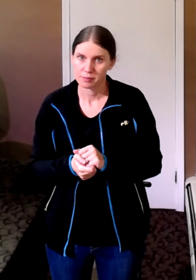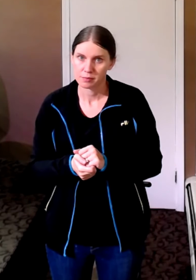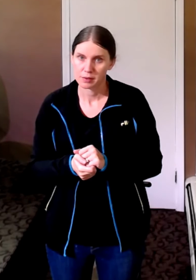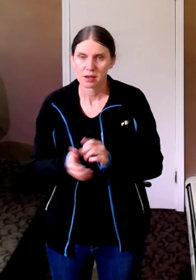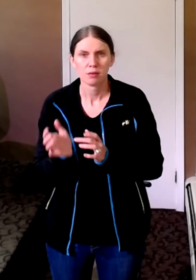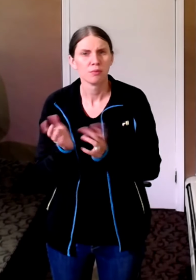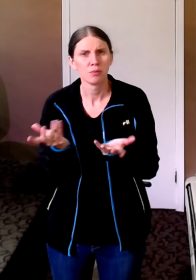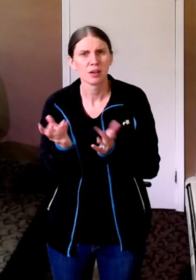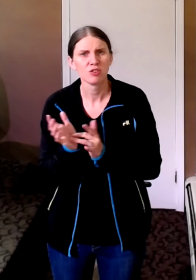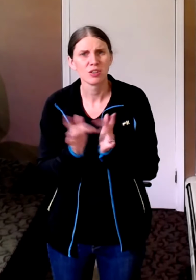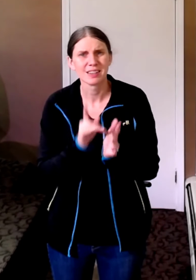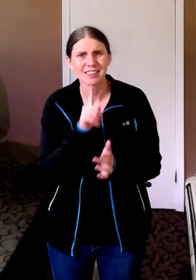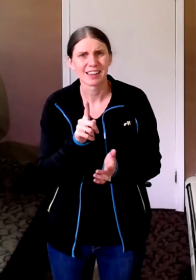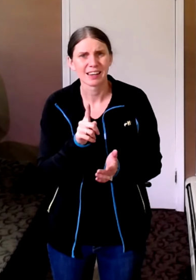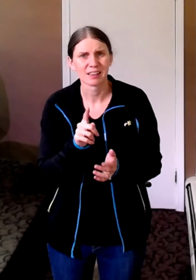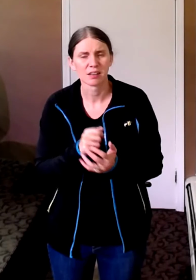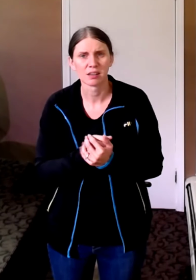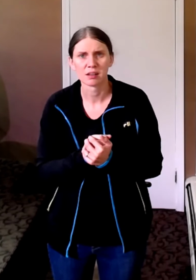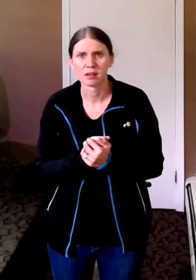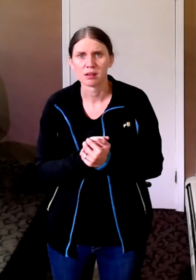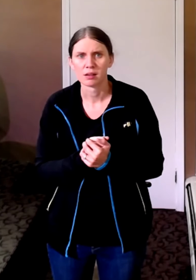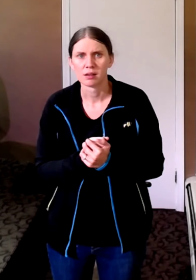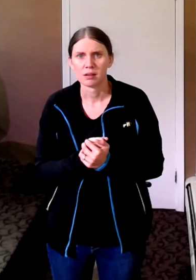what Jesus is saying here and what